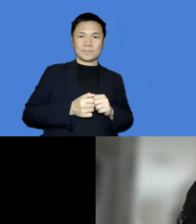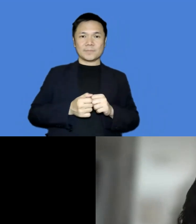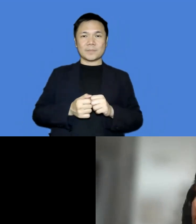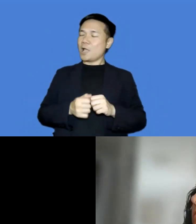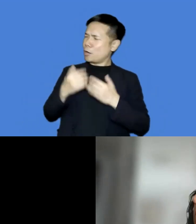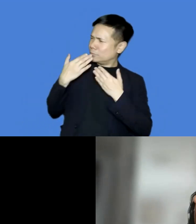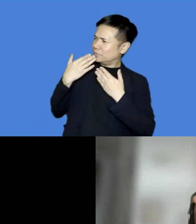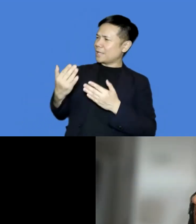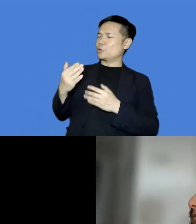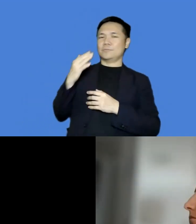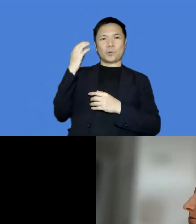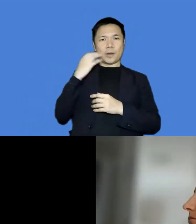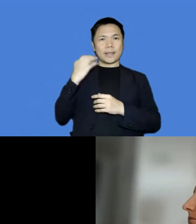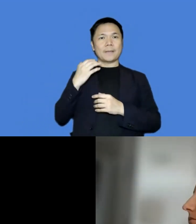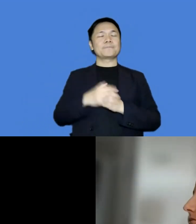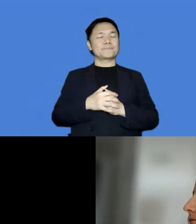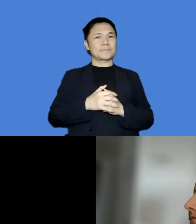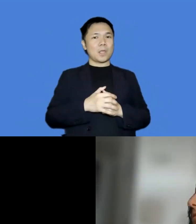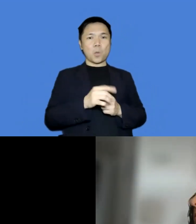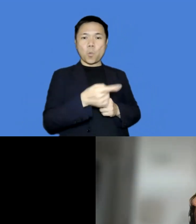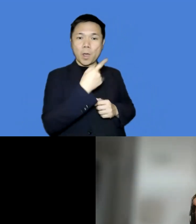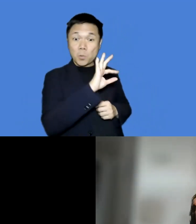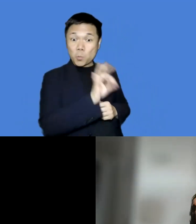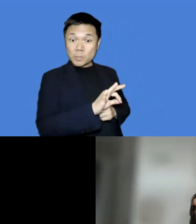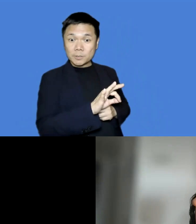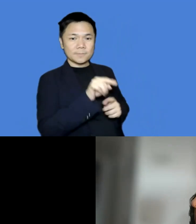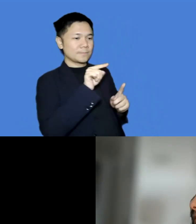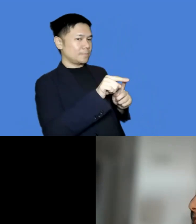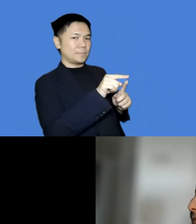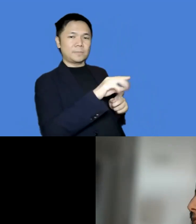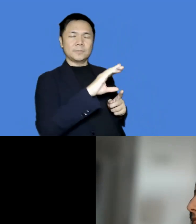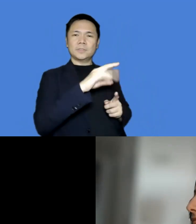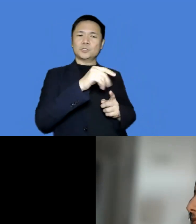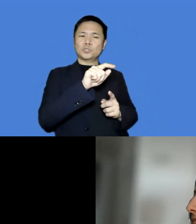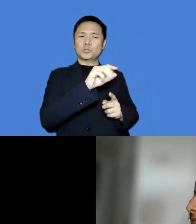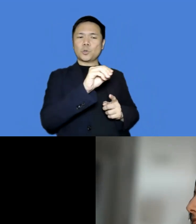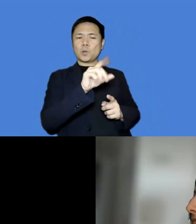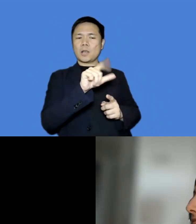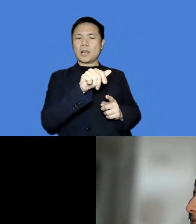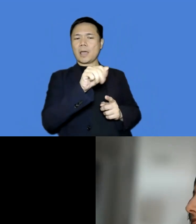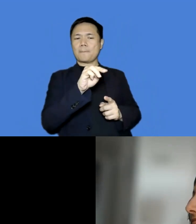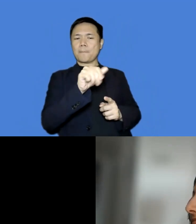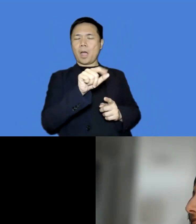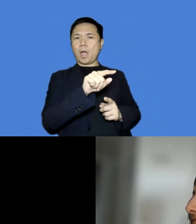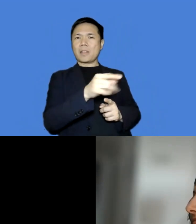Thank you. We also have a question from Chitup Lama that talks